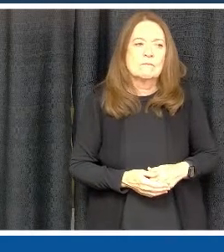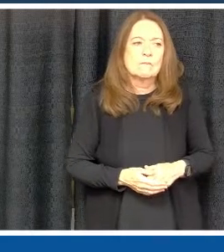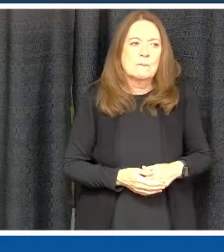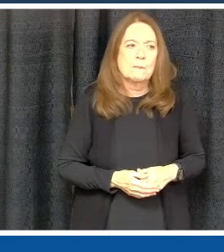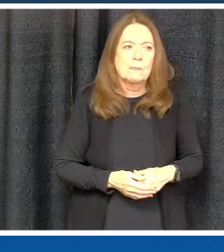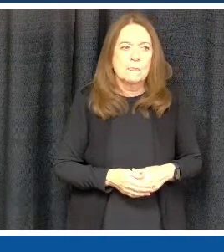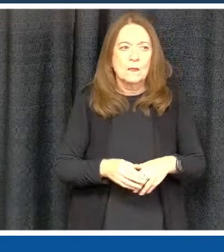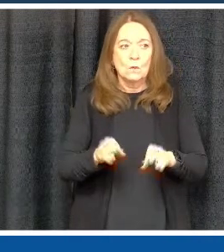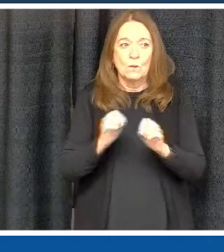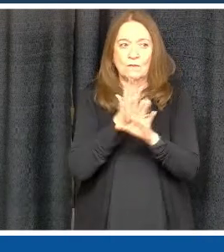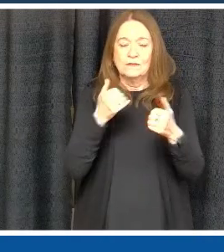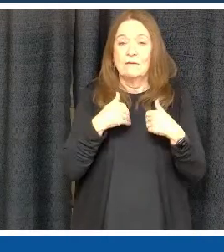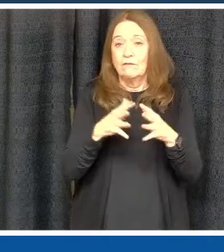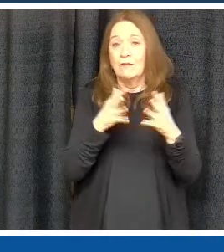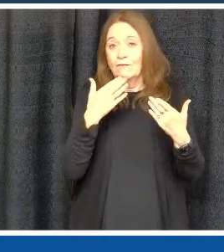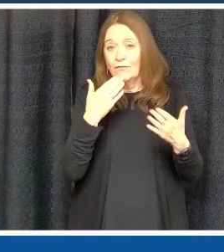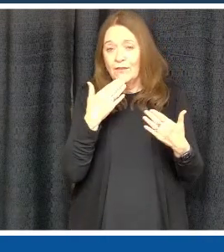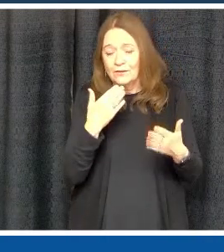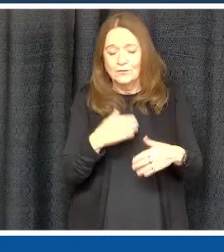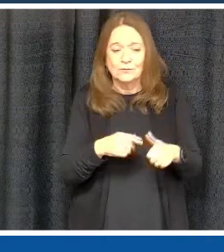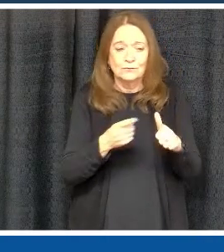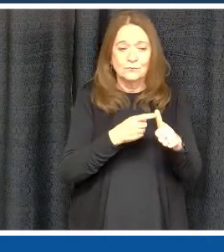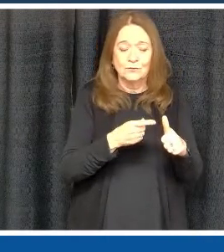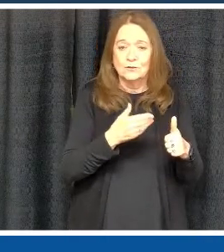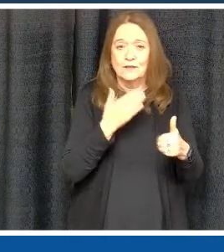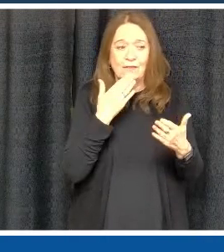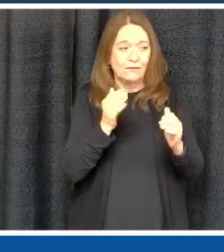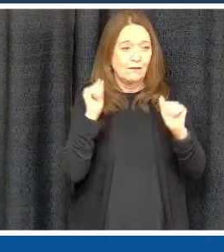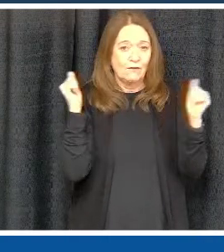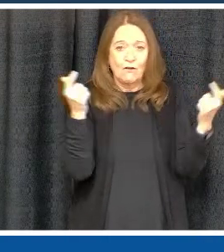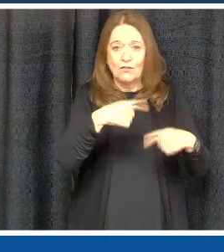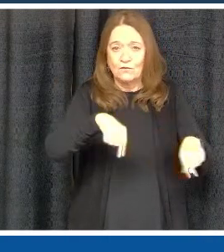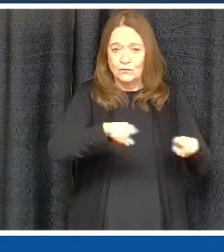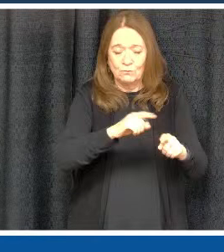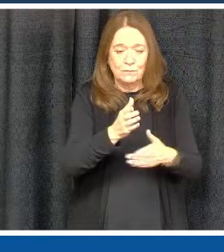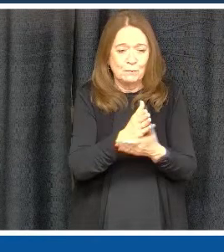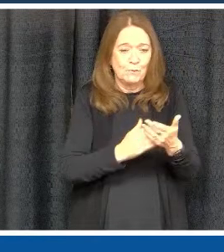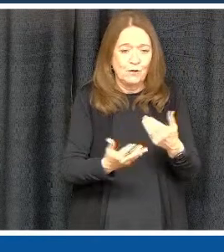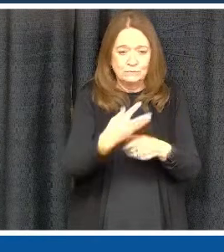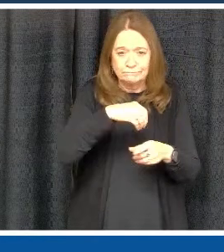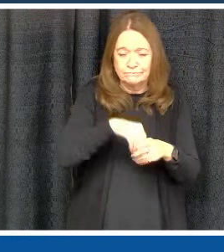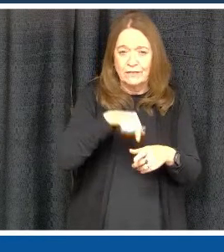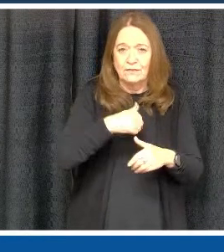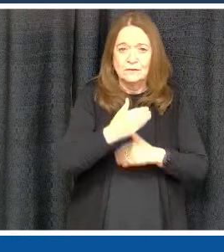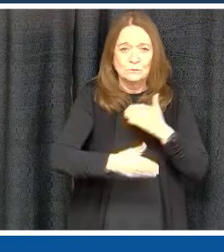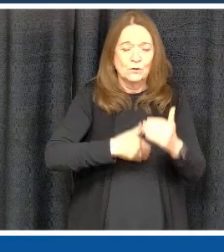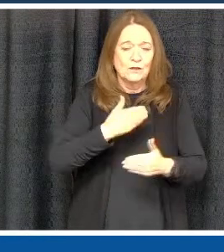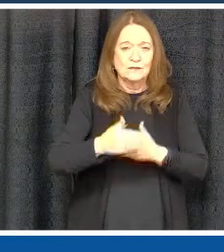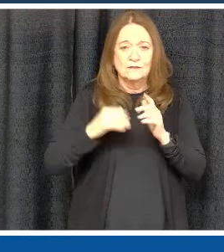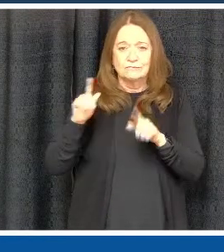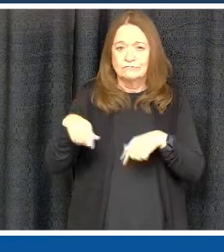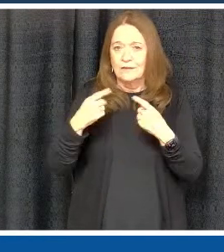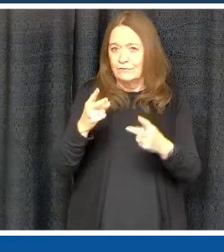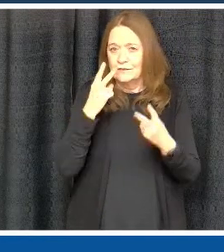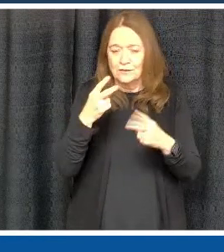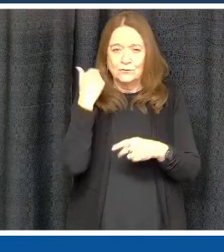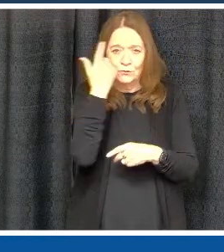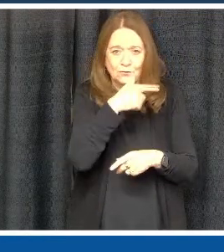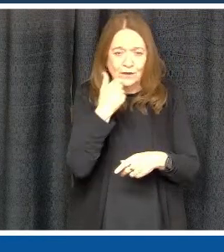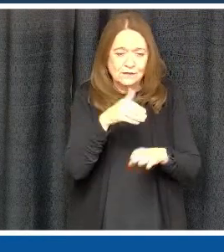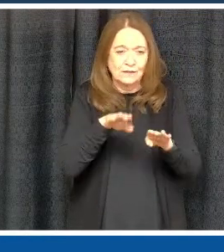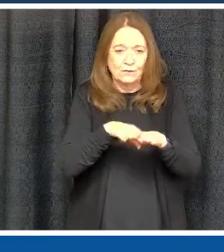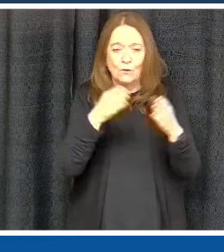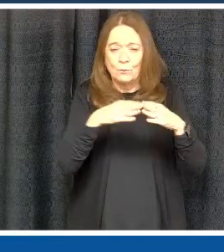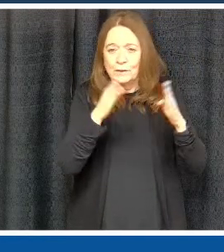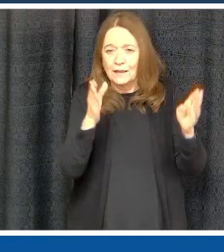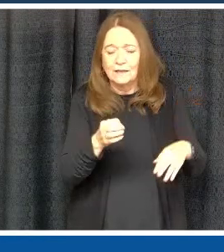We obviously have a lot of thank yous. First of all, I want to thank all of you who have been part of this process at one time or another, seen a lot of your faces at the open houses